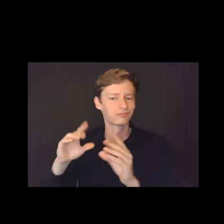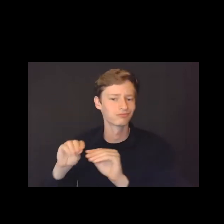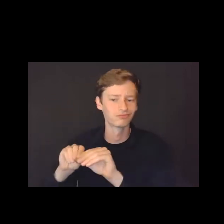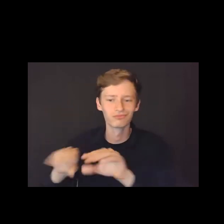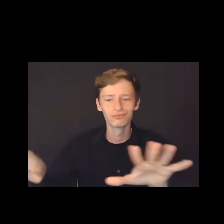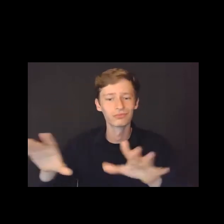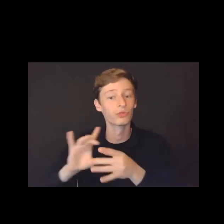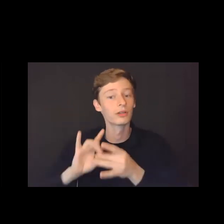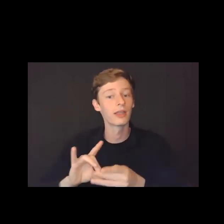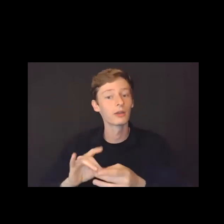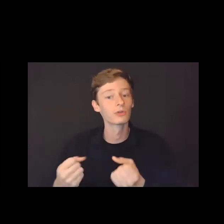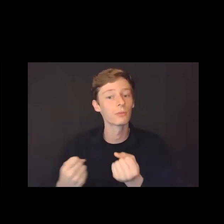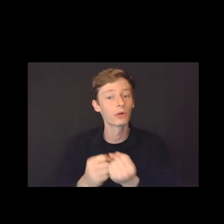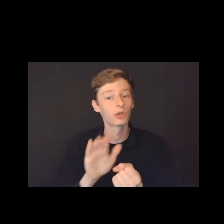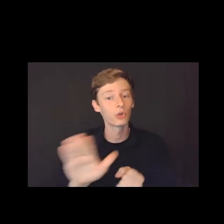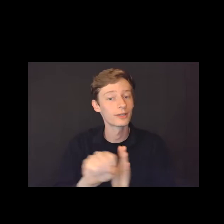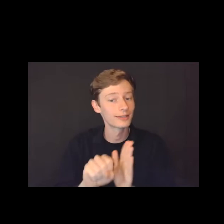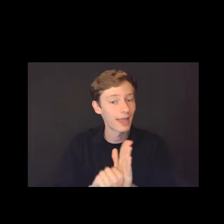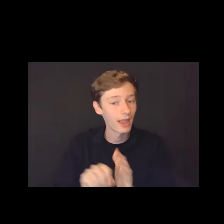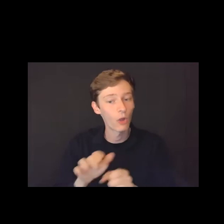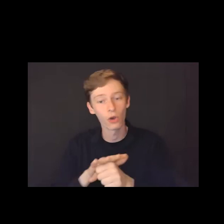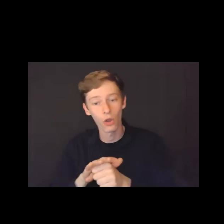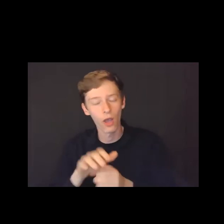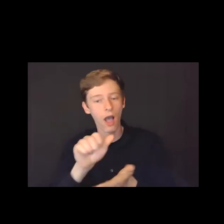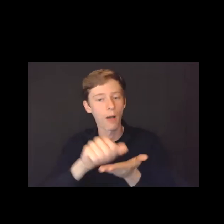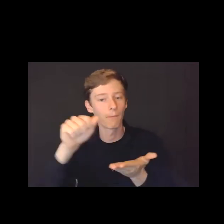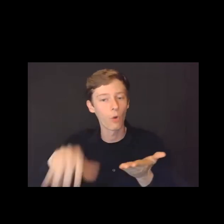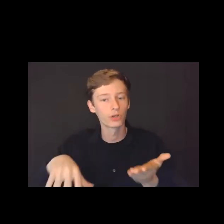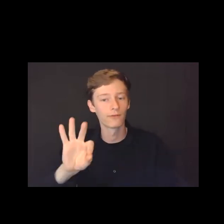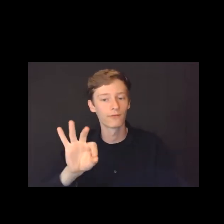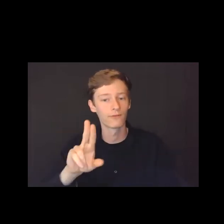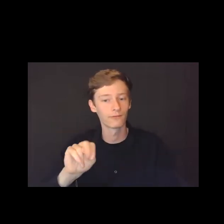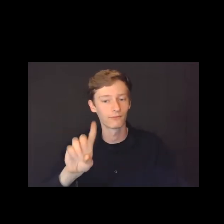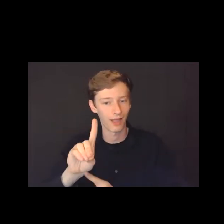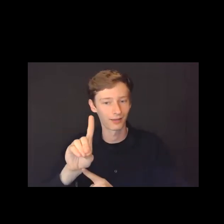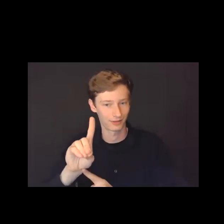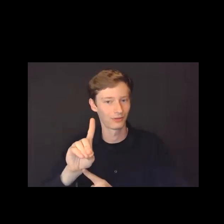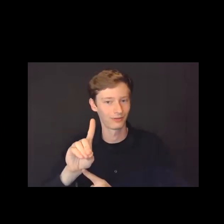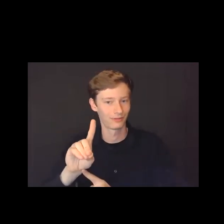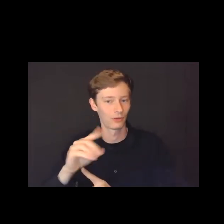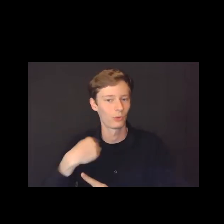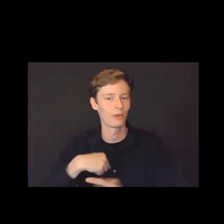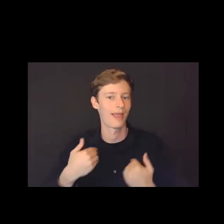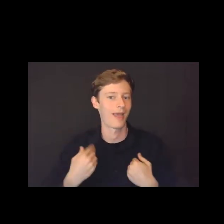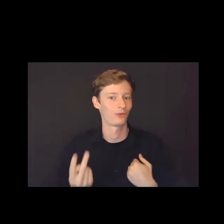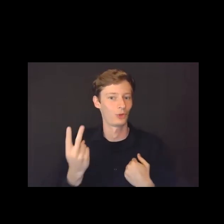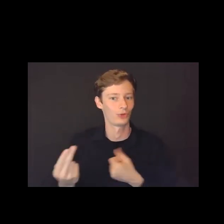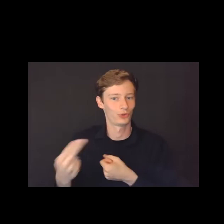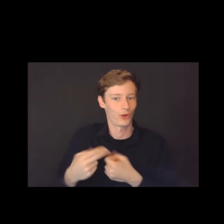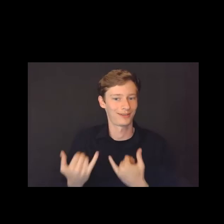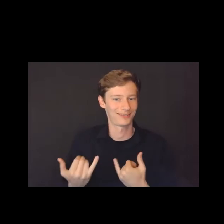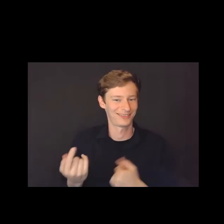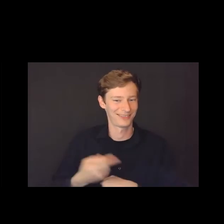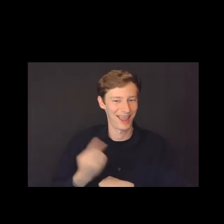local or state abortion fund. And we have two of many incredible ones here in Virginia joining us today. And so, yeah,